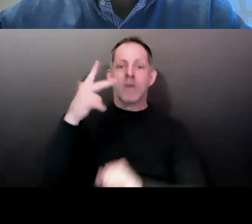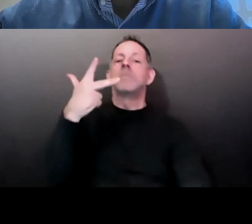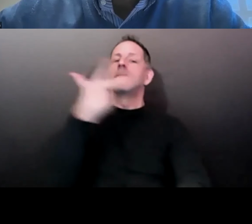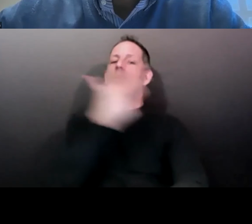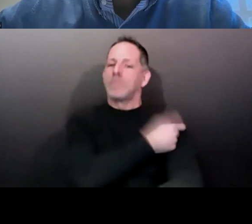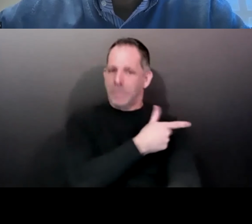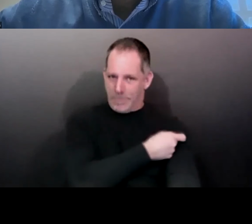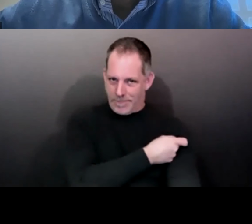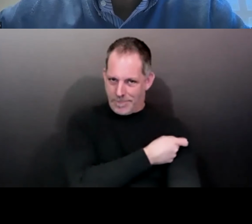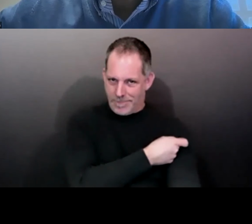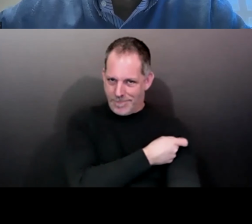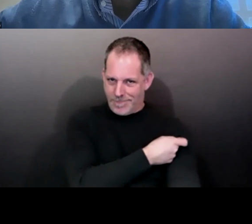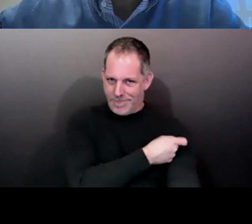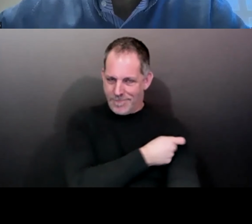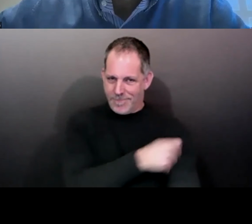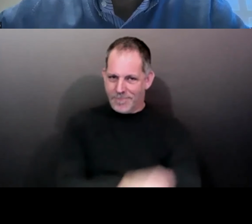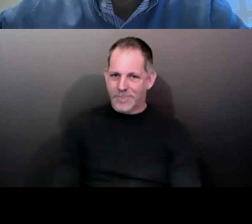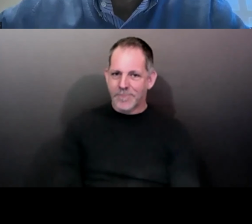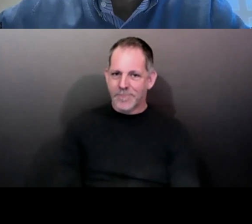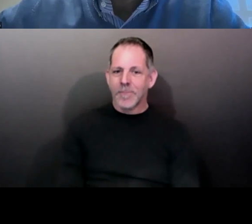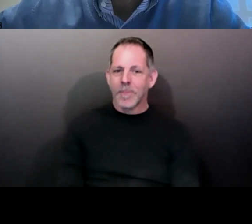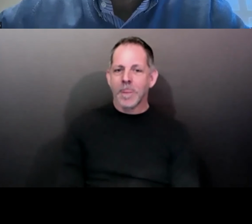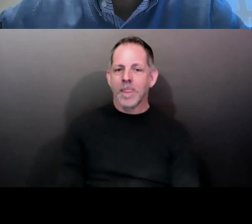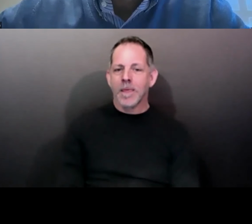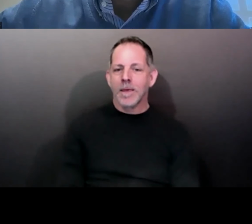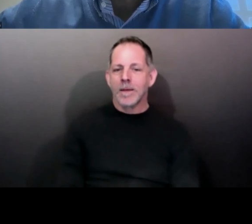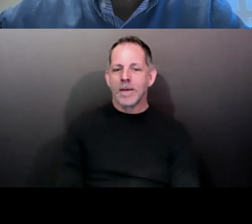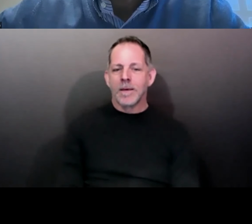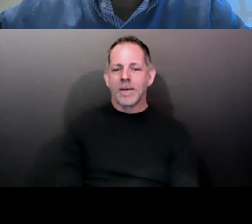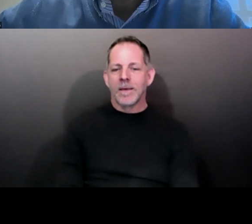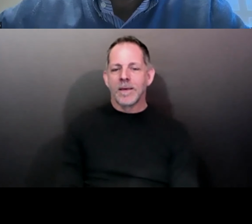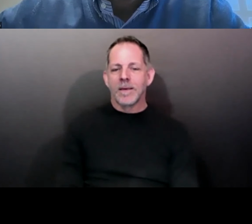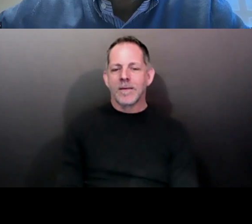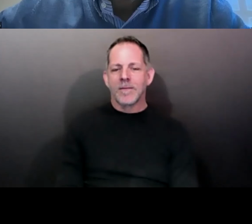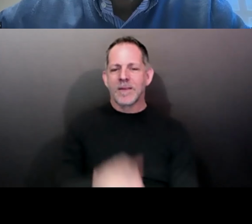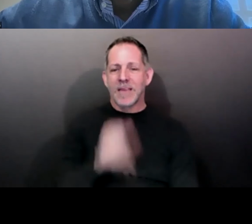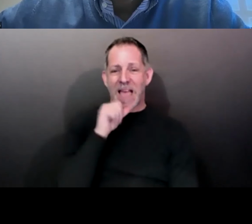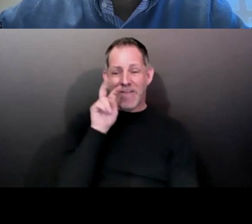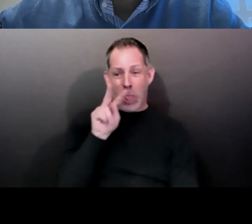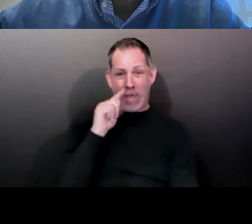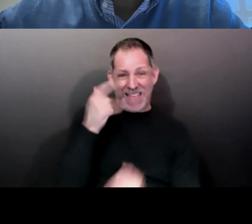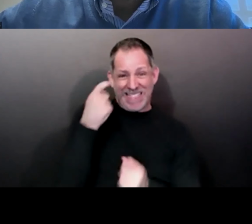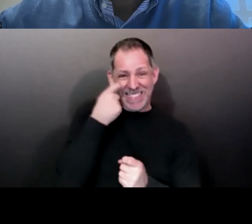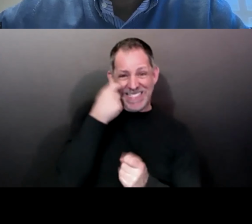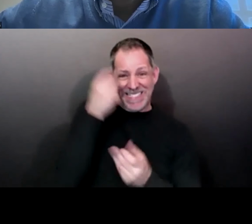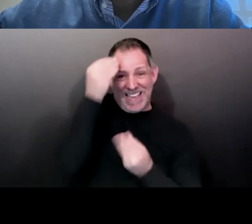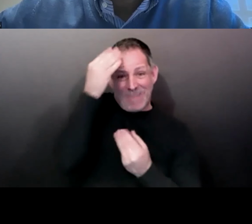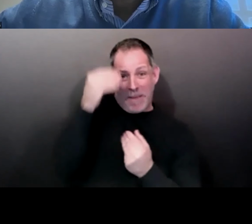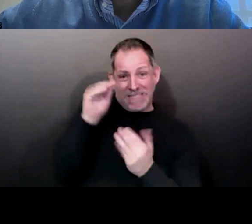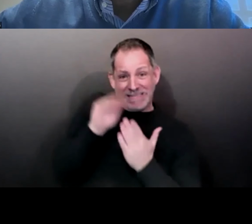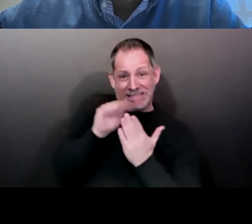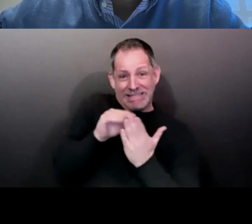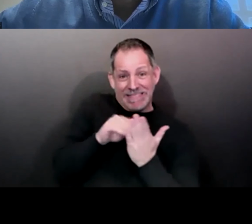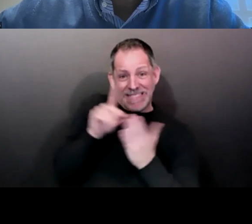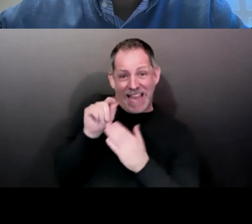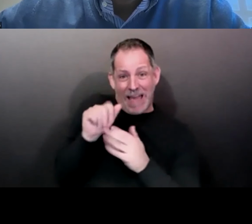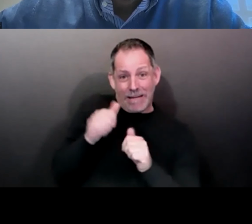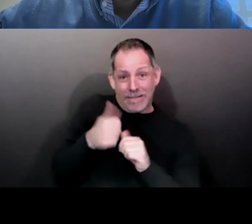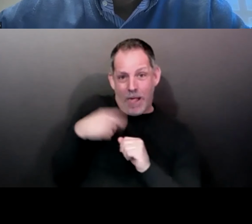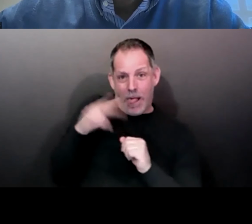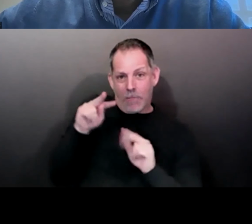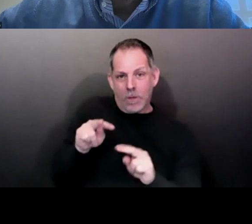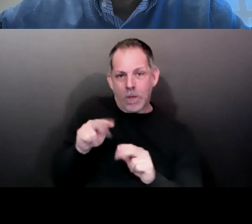in recent days, but the difference across counties is like within 1 percentage point. And so that's part of it. The other is